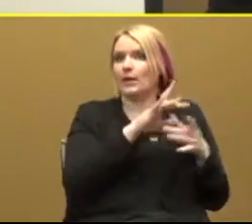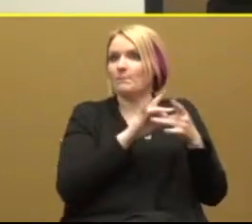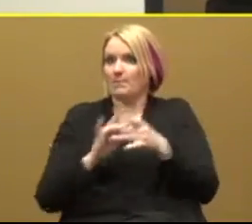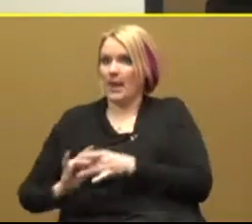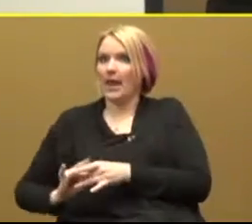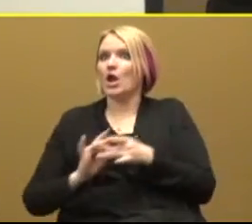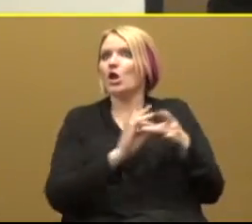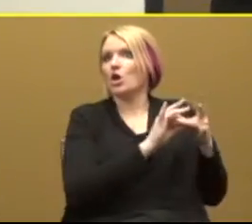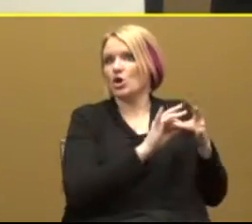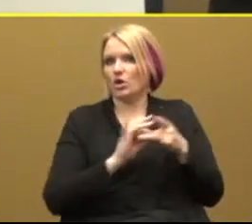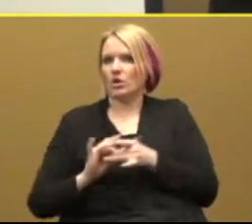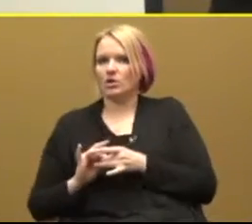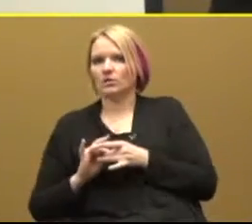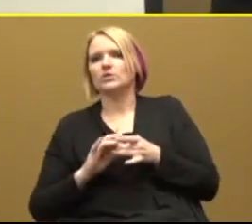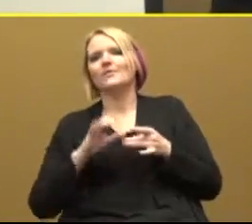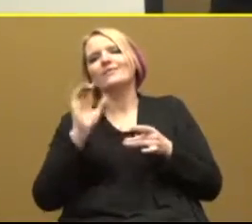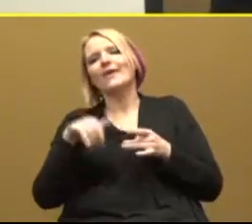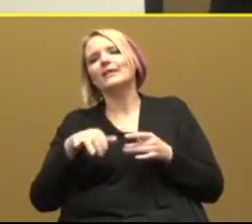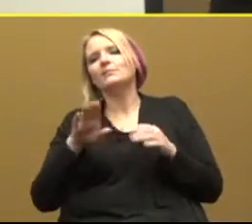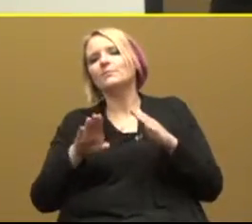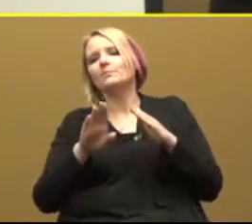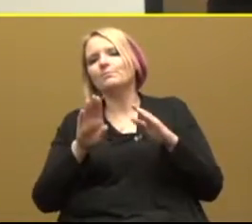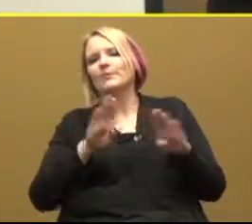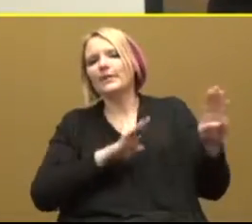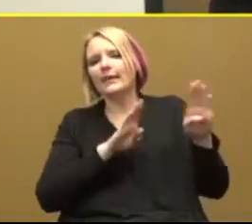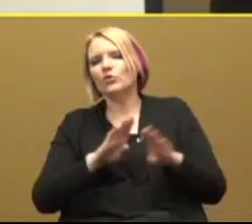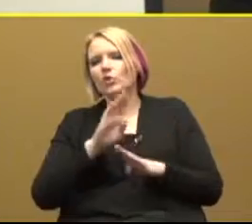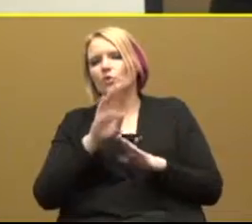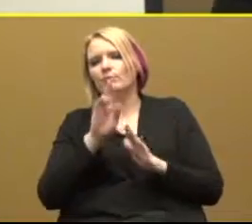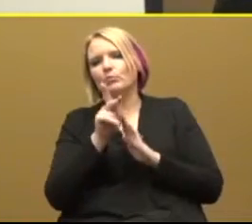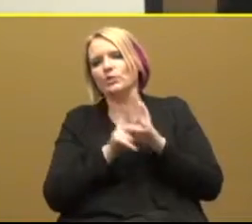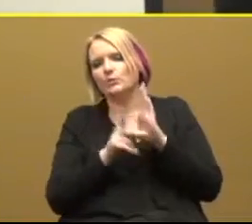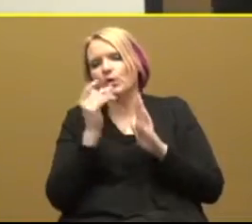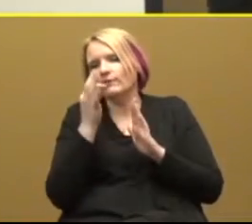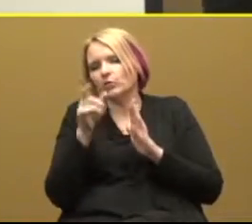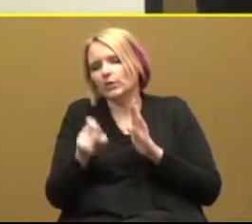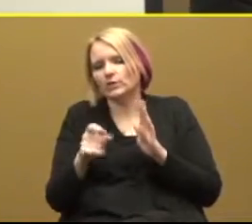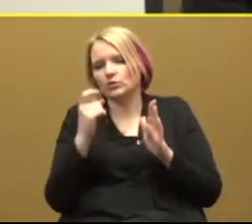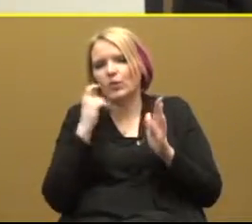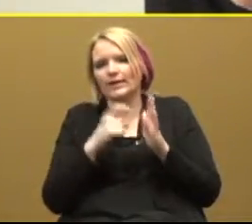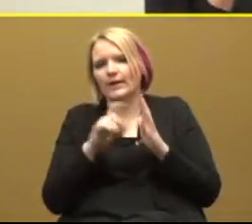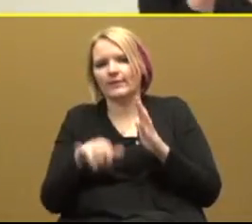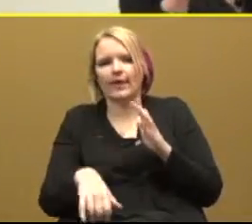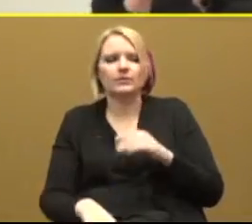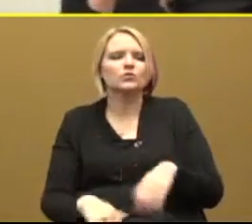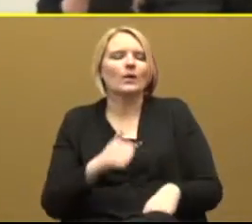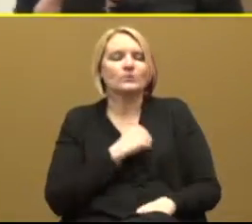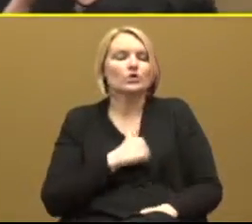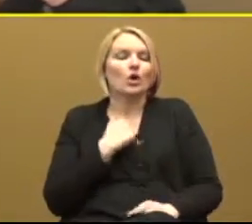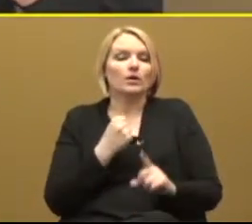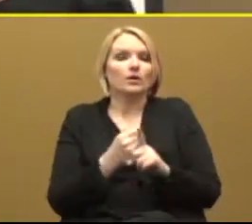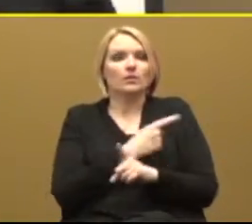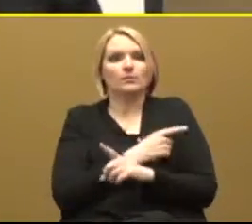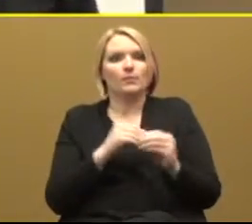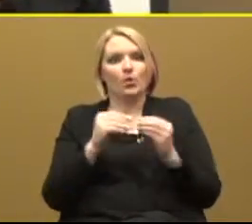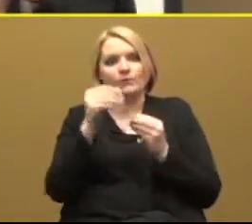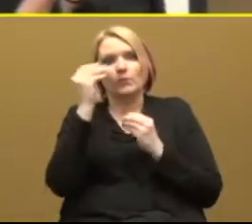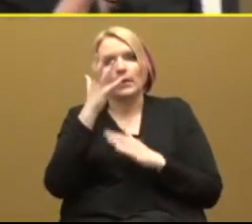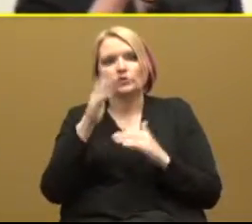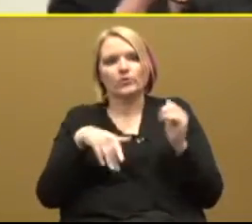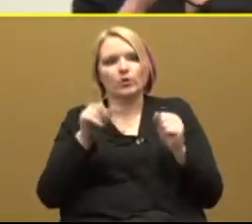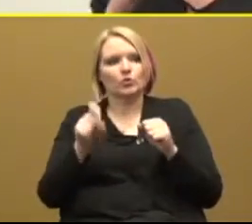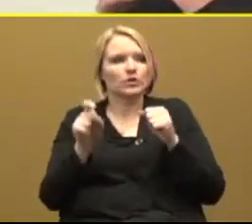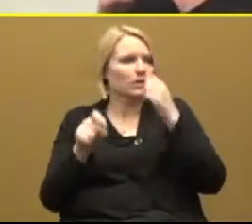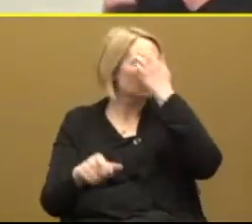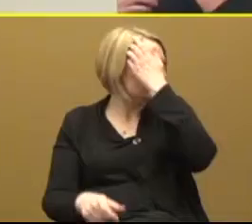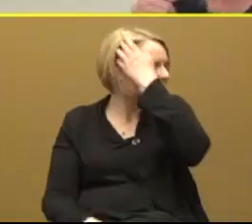basic behavioral principle if you need to reference that. So Sorry, probably a little bit more information than you wanted